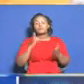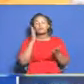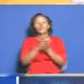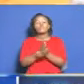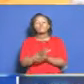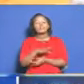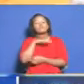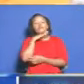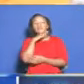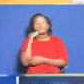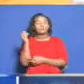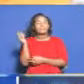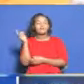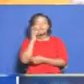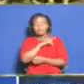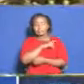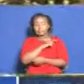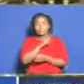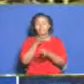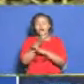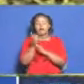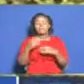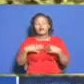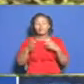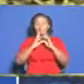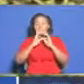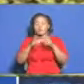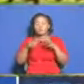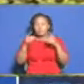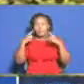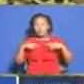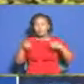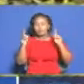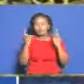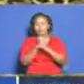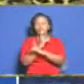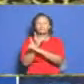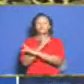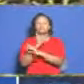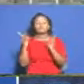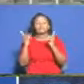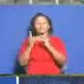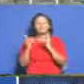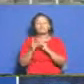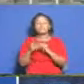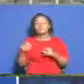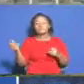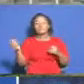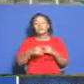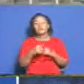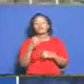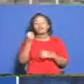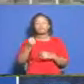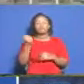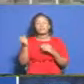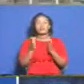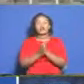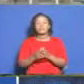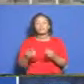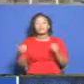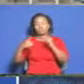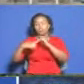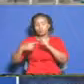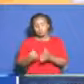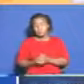reported after conducting facility record audits on diverse deaths within the months of May and June.